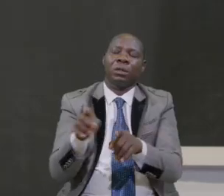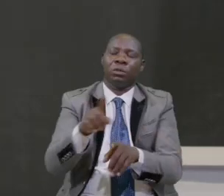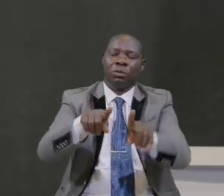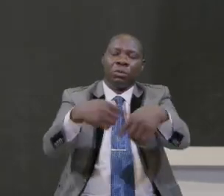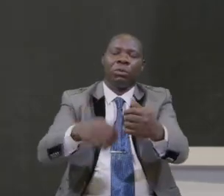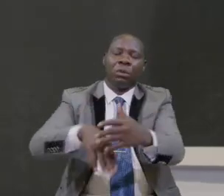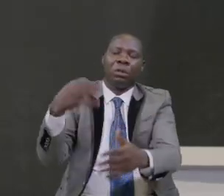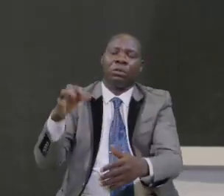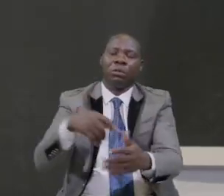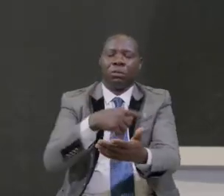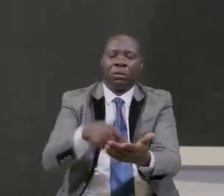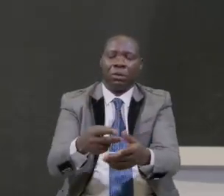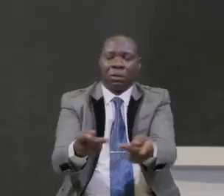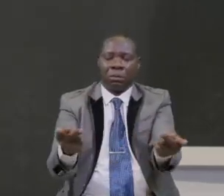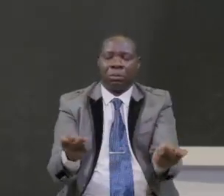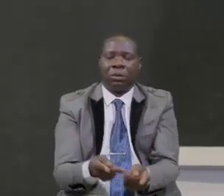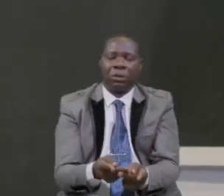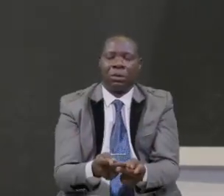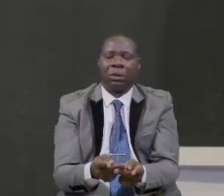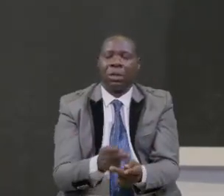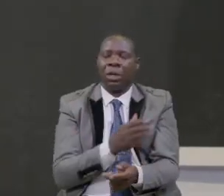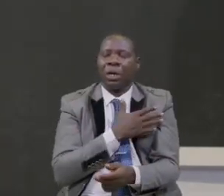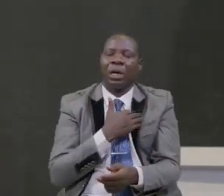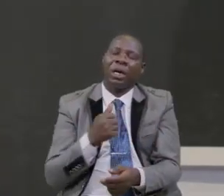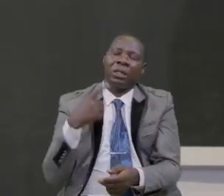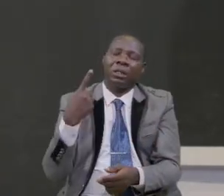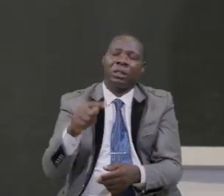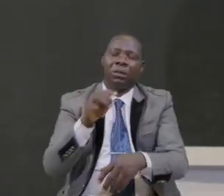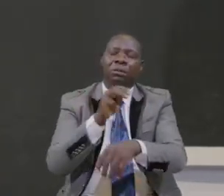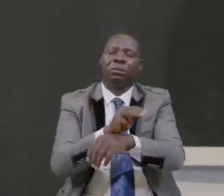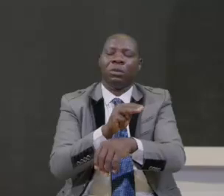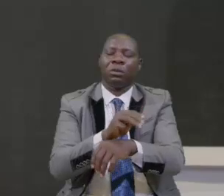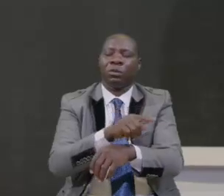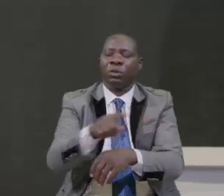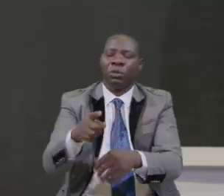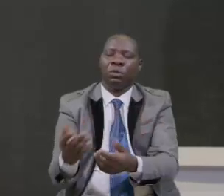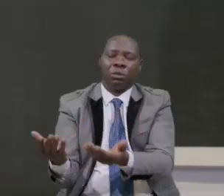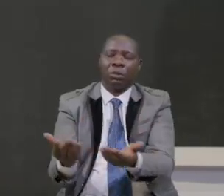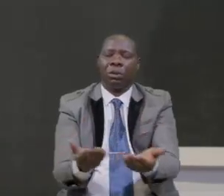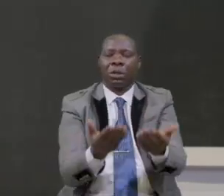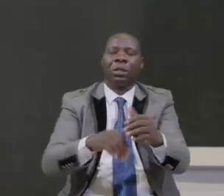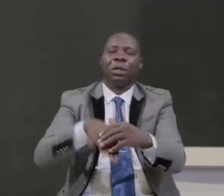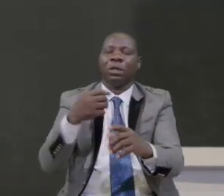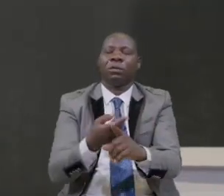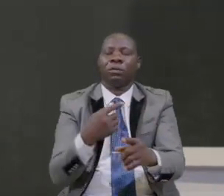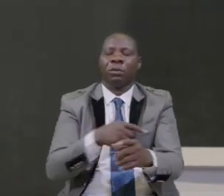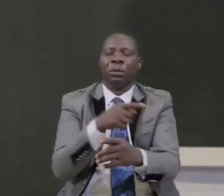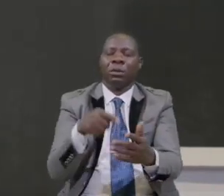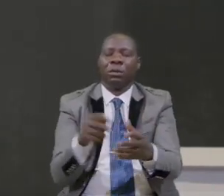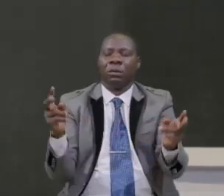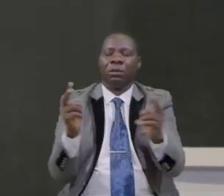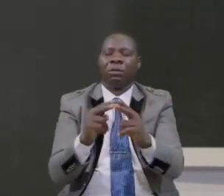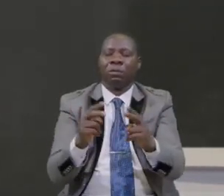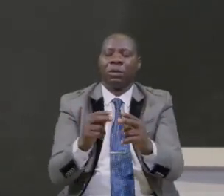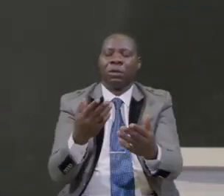place, and the ministry you carry out from this very morning,